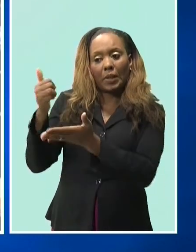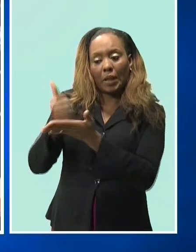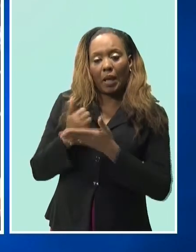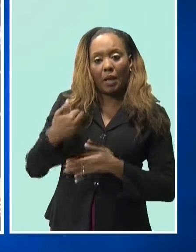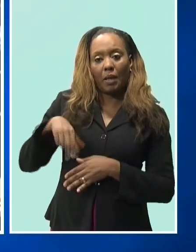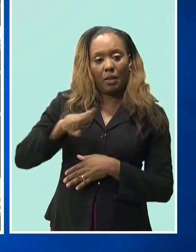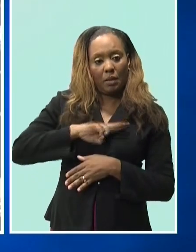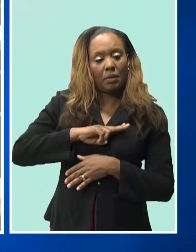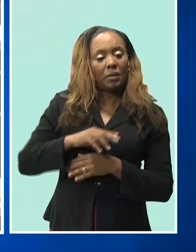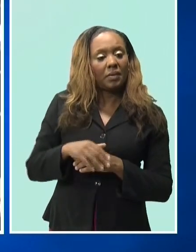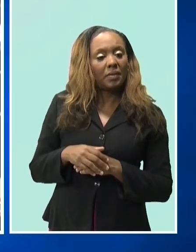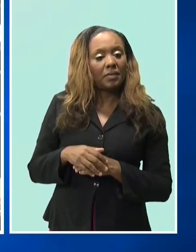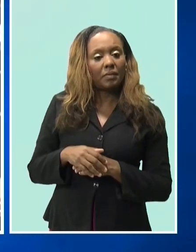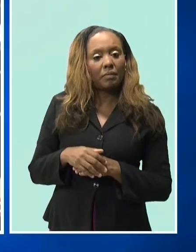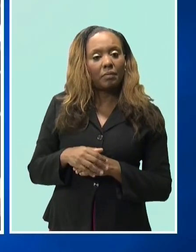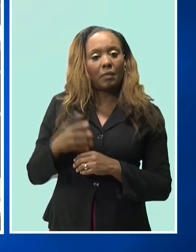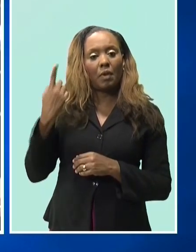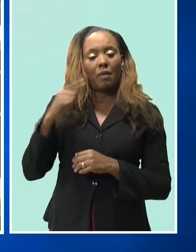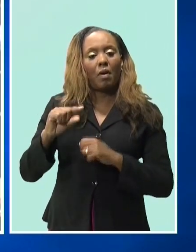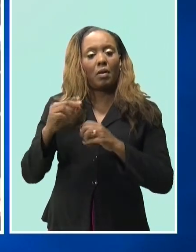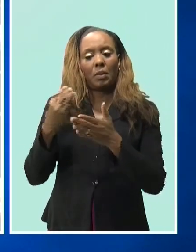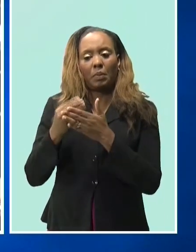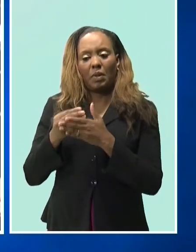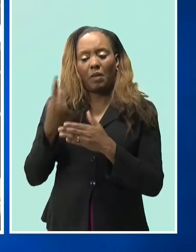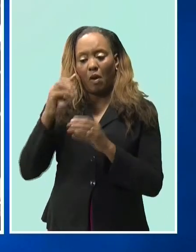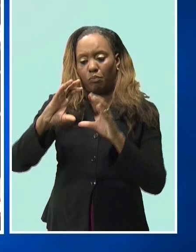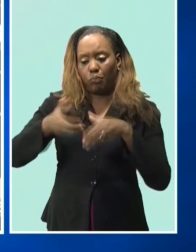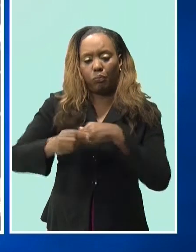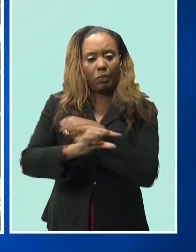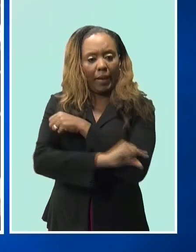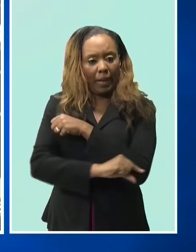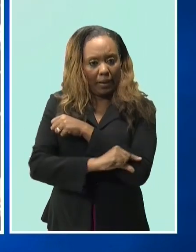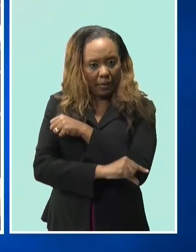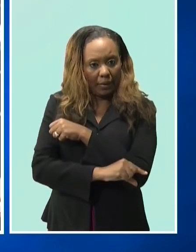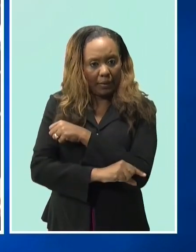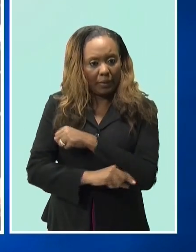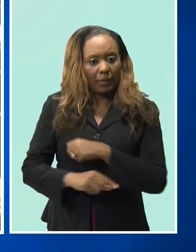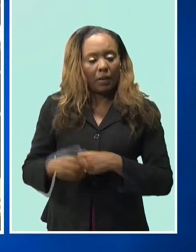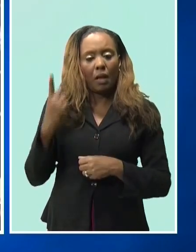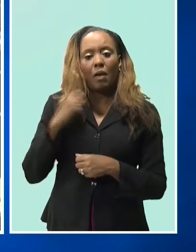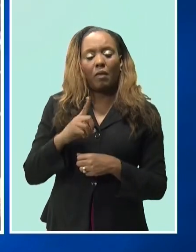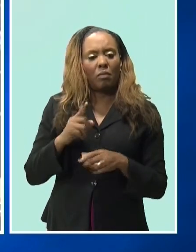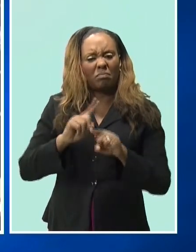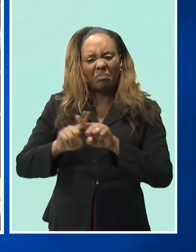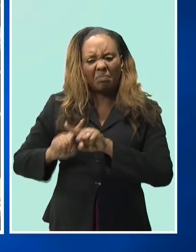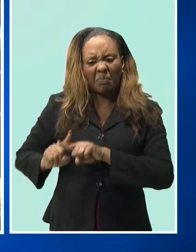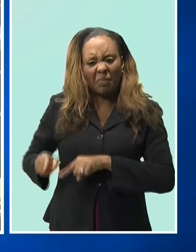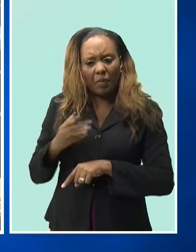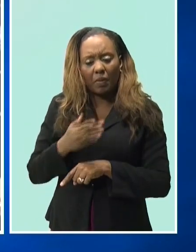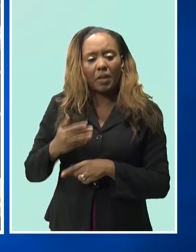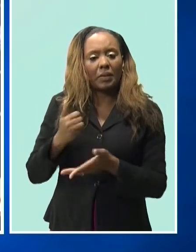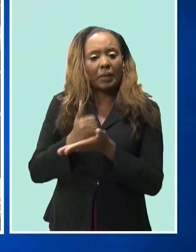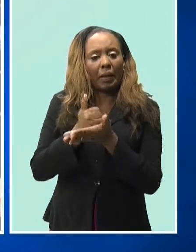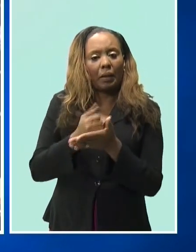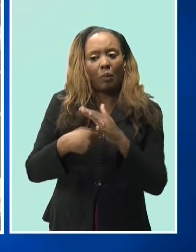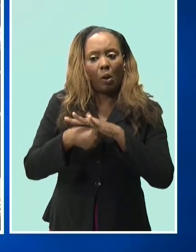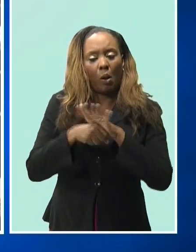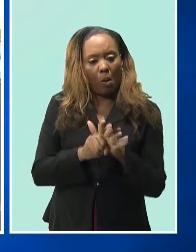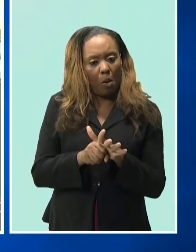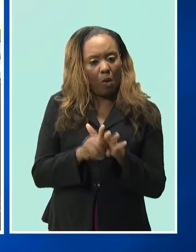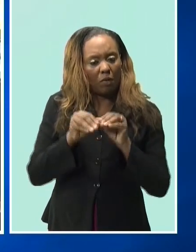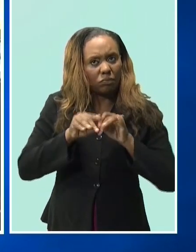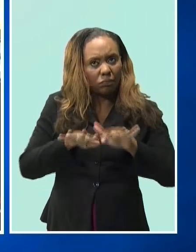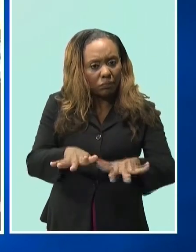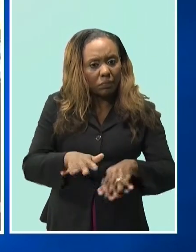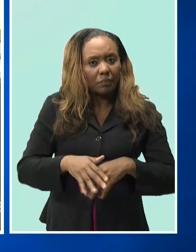to utilize Guyana's allocation for supplies relevant to the